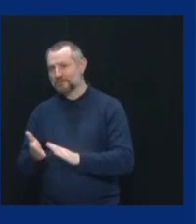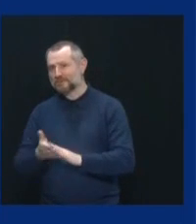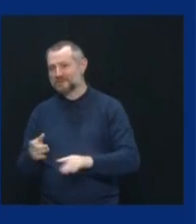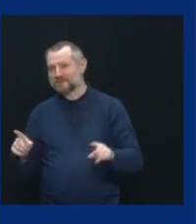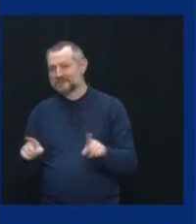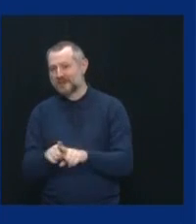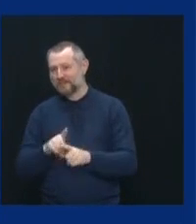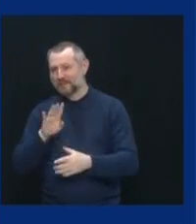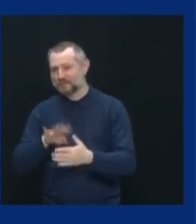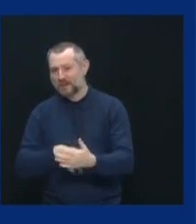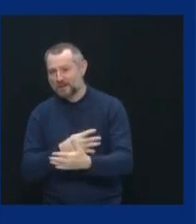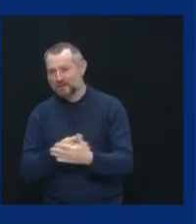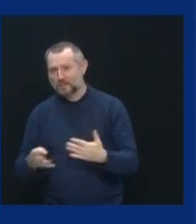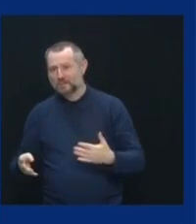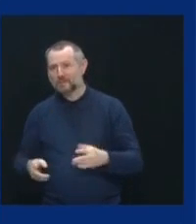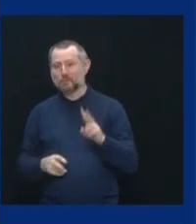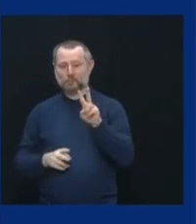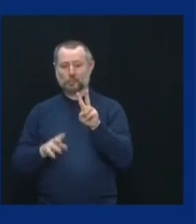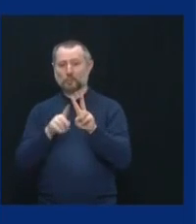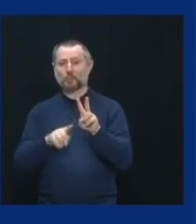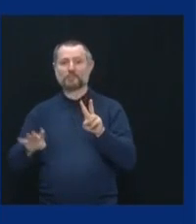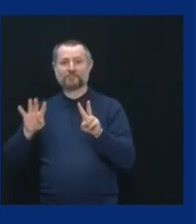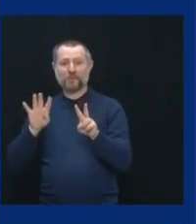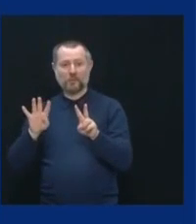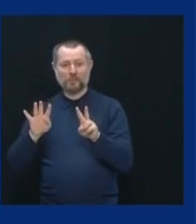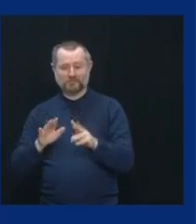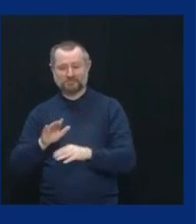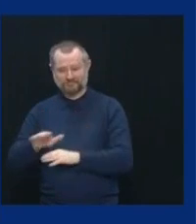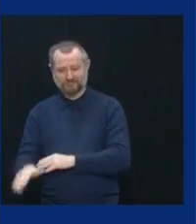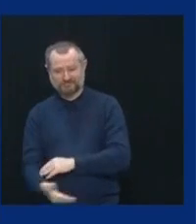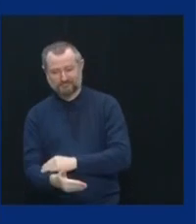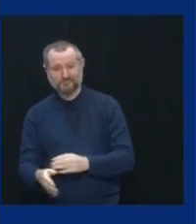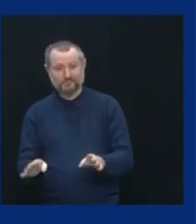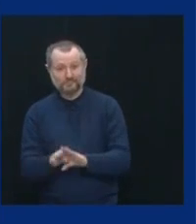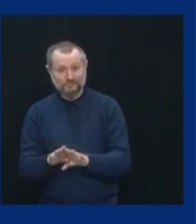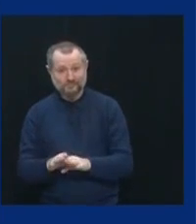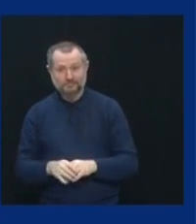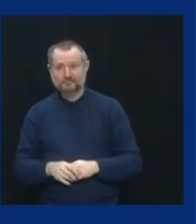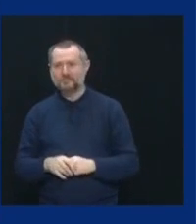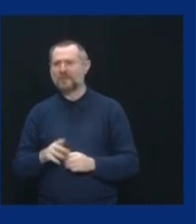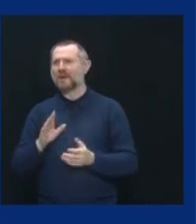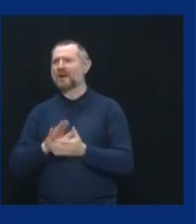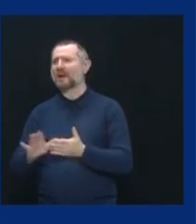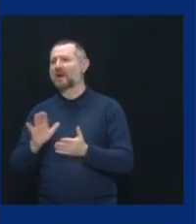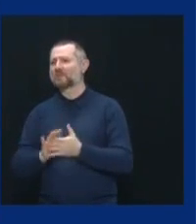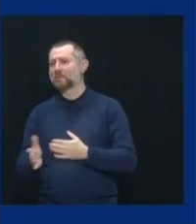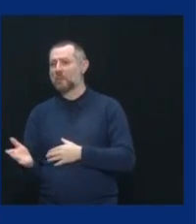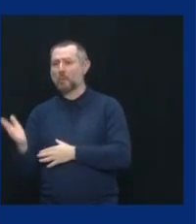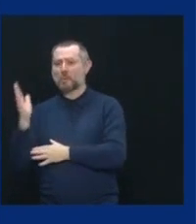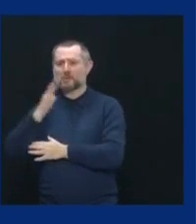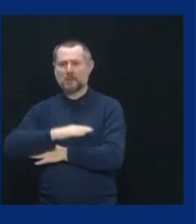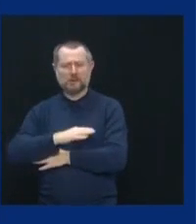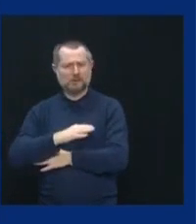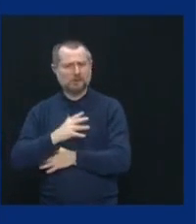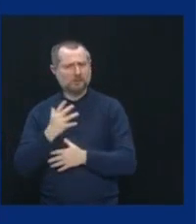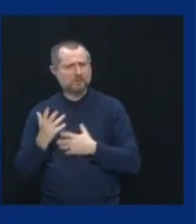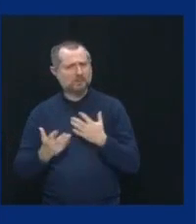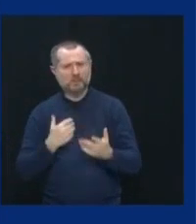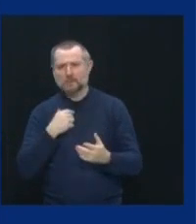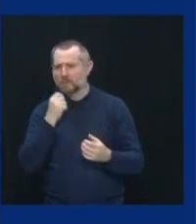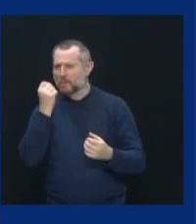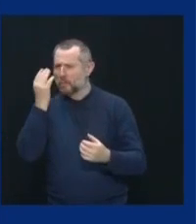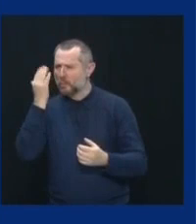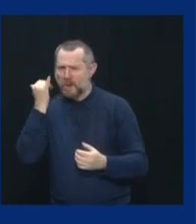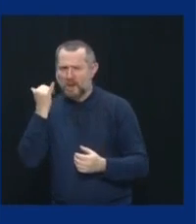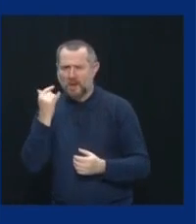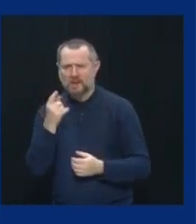schedules from 2 to 4 a.m. during this shutdown. They're cleaning throughout the day. I mean, can you give us any more information on why